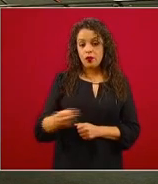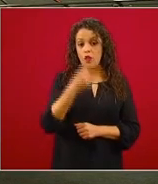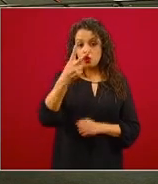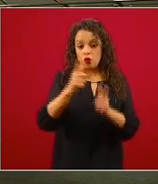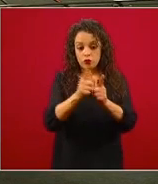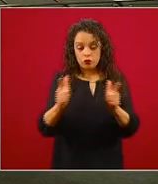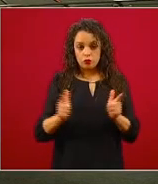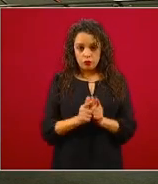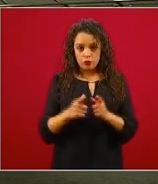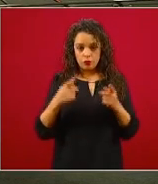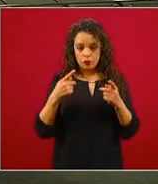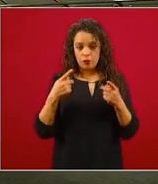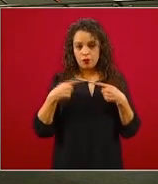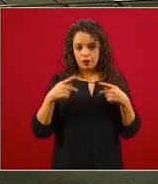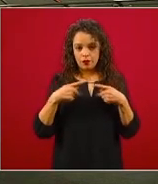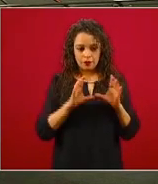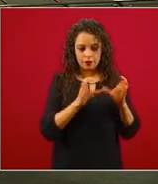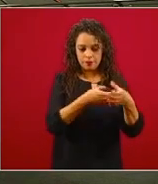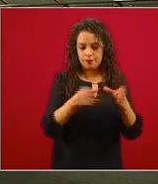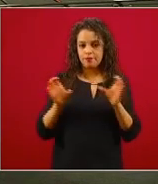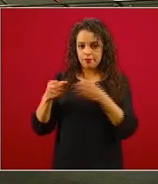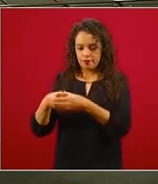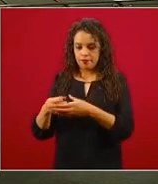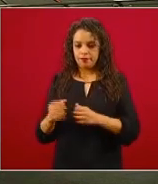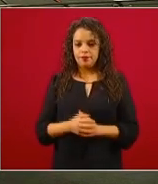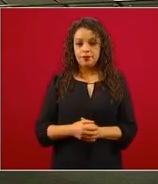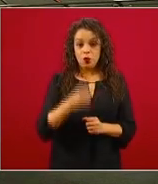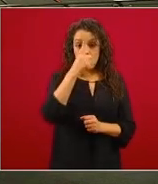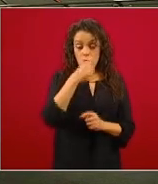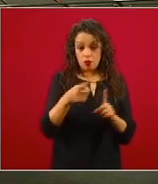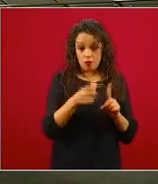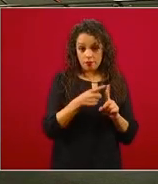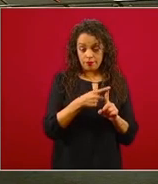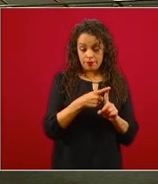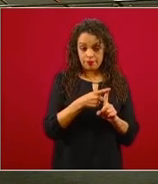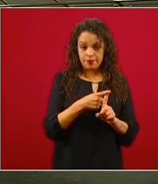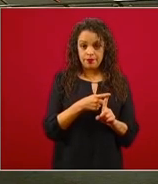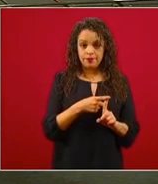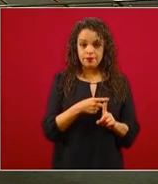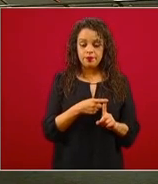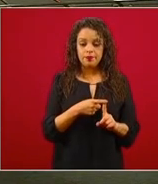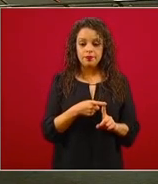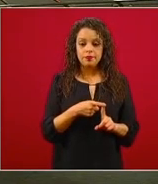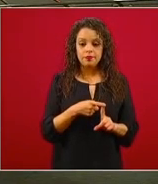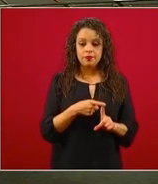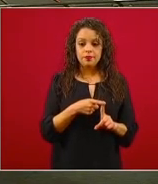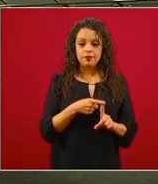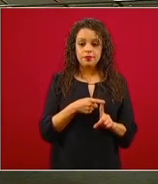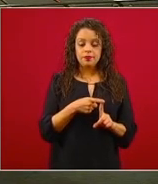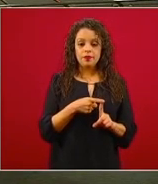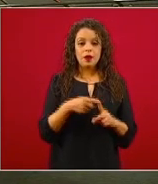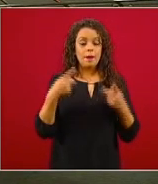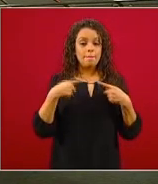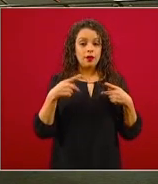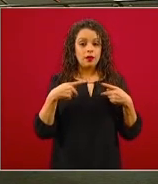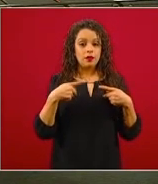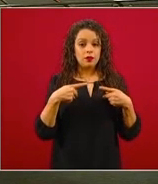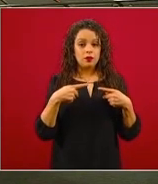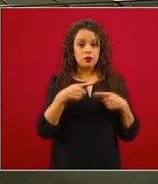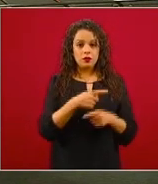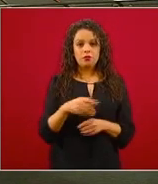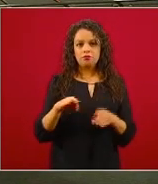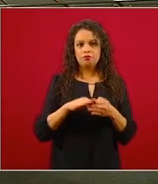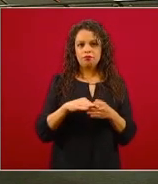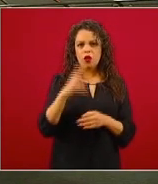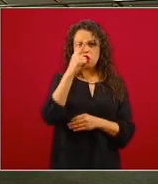people. Next slide, please. We compared two groups of people. One was a